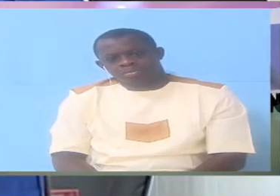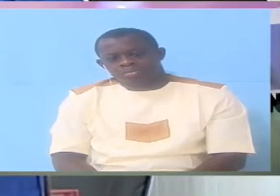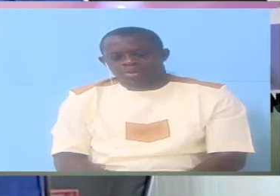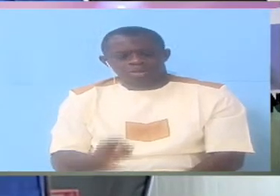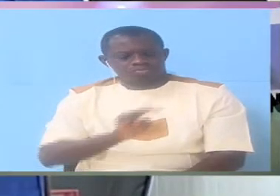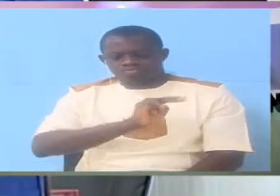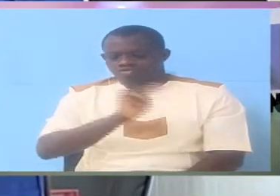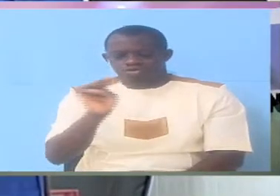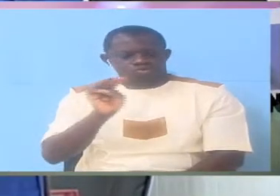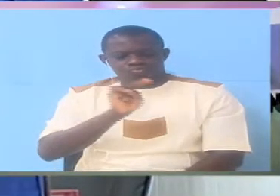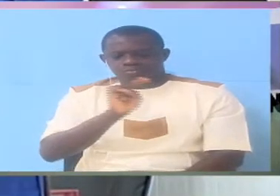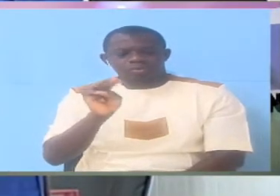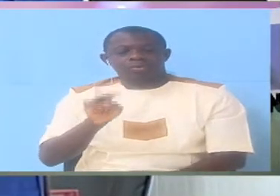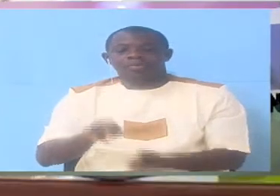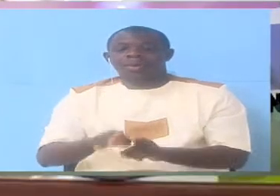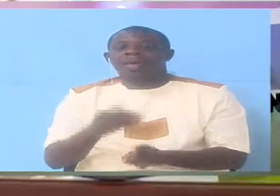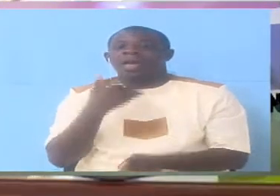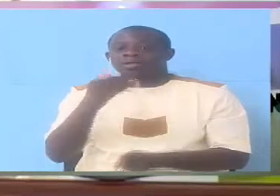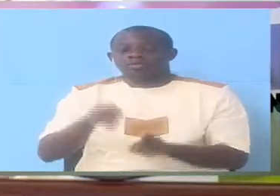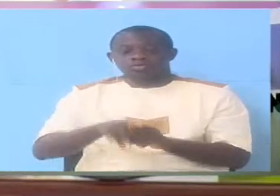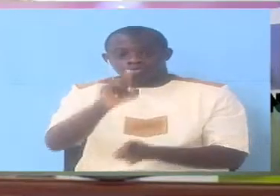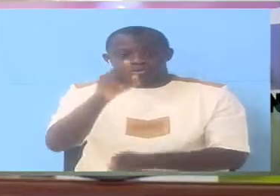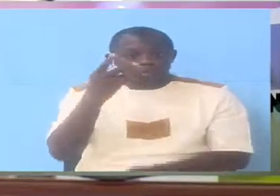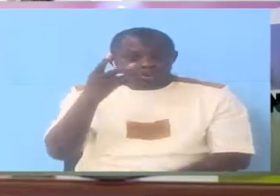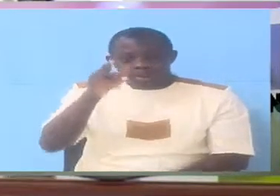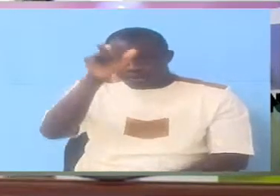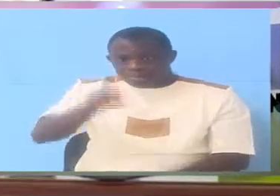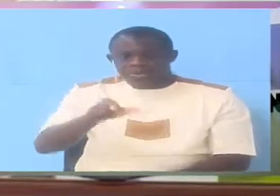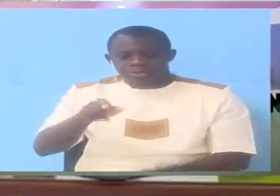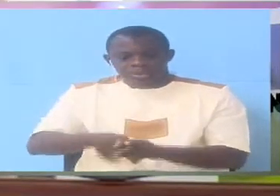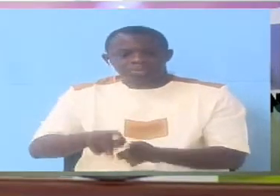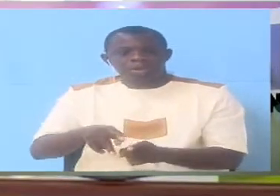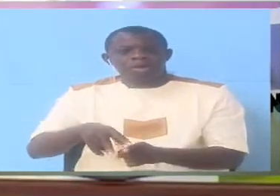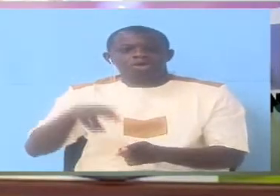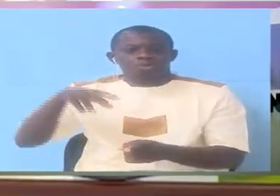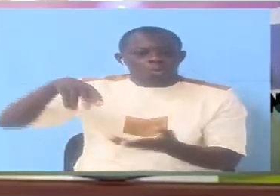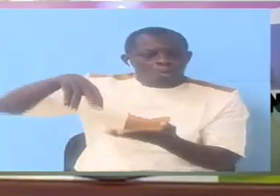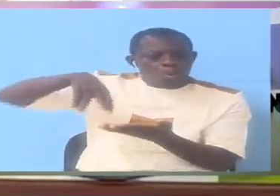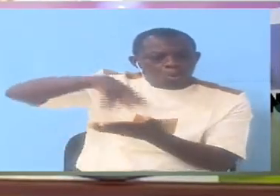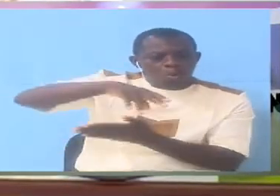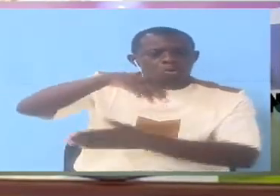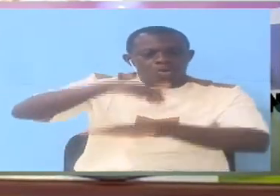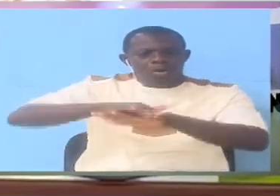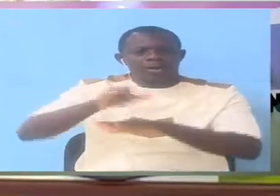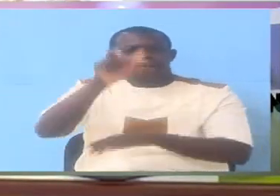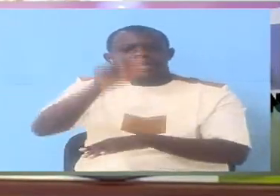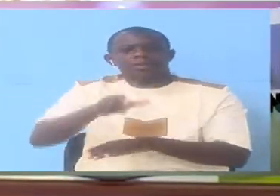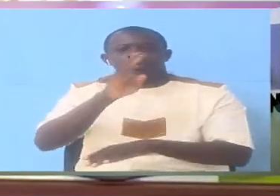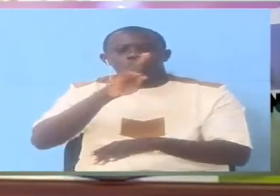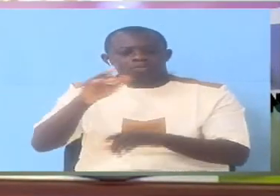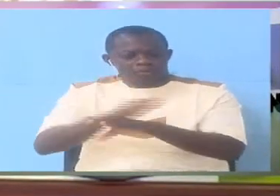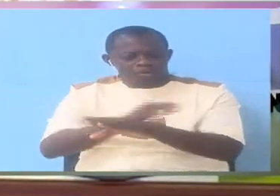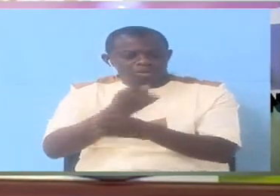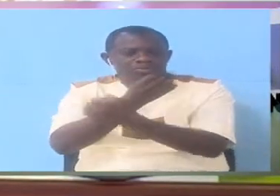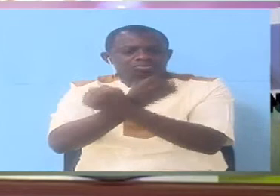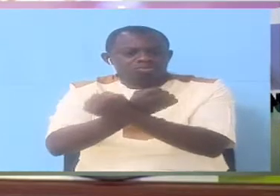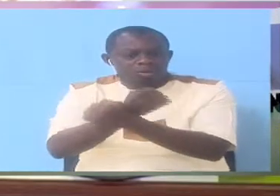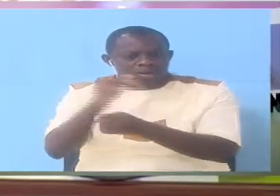Honey. No. Did you see him trample on the captives? Well,